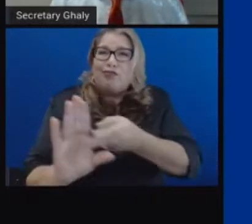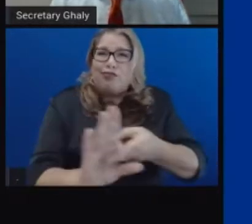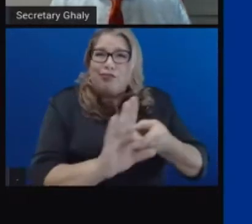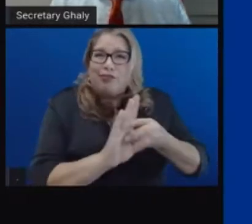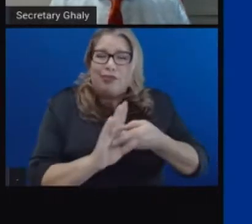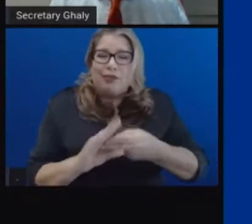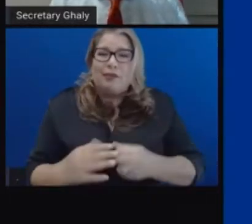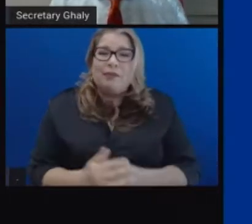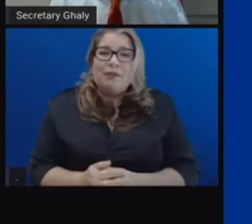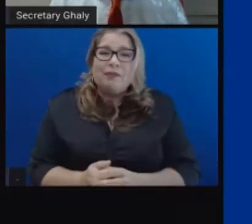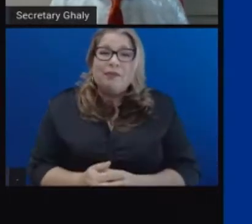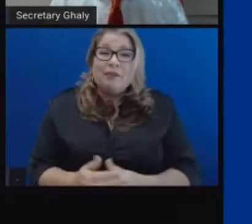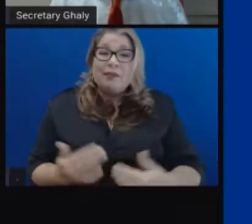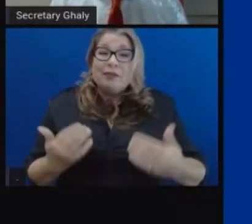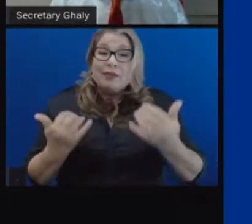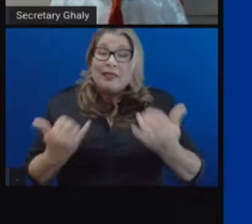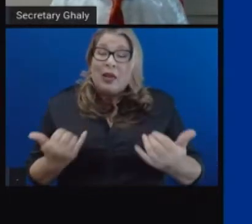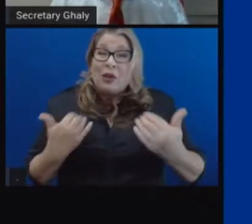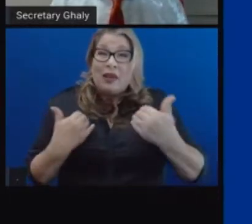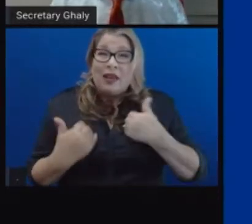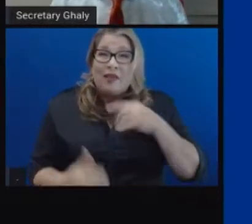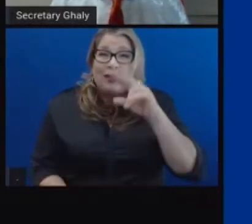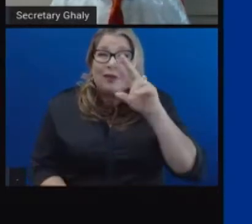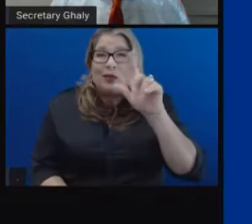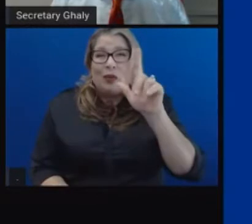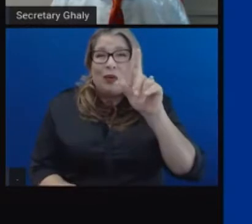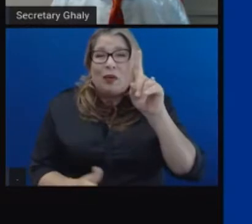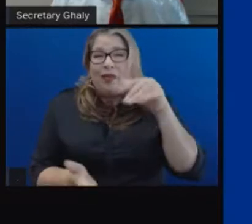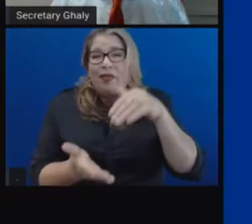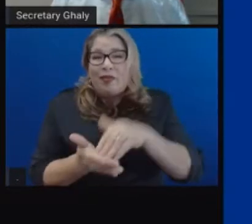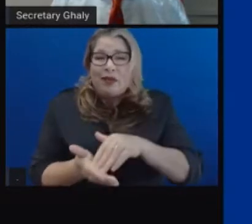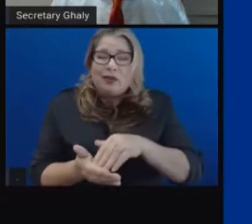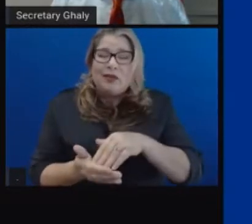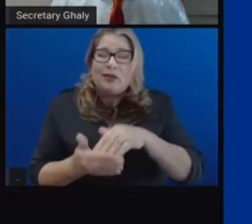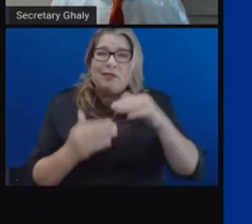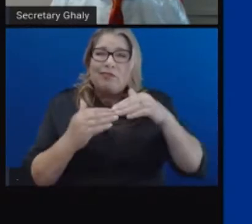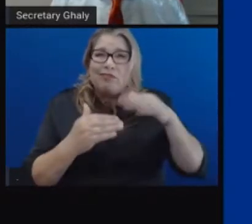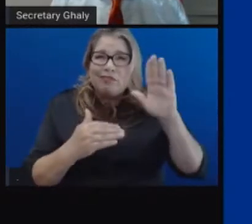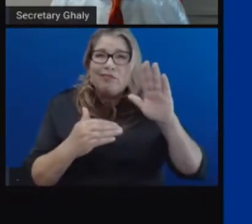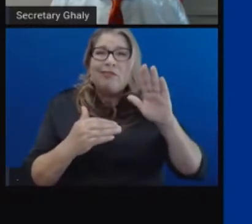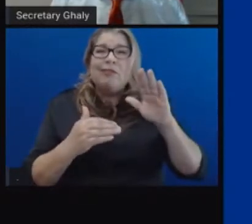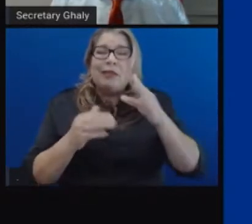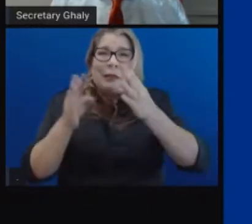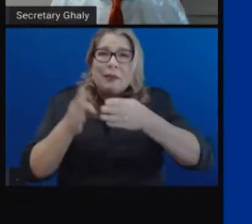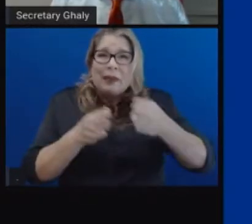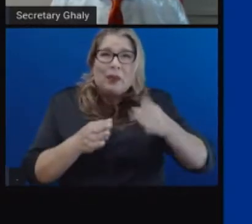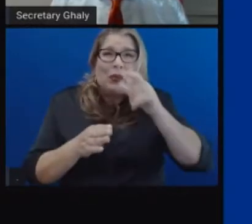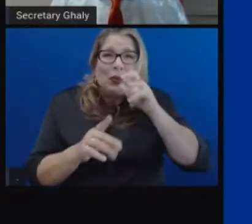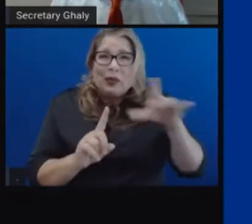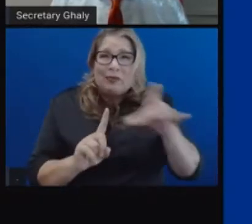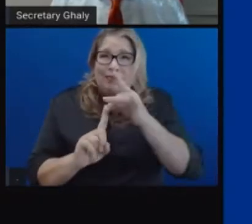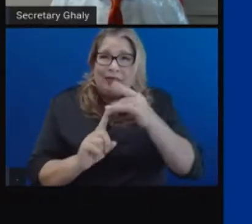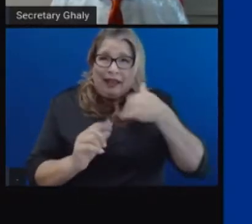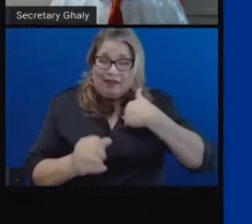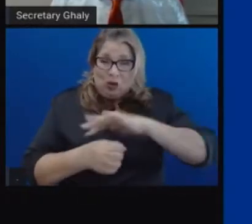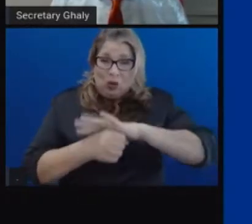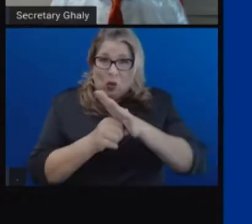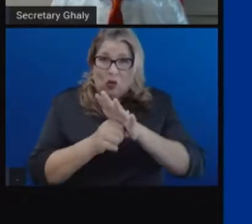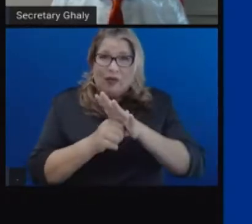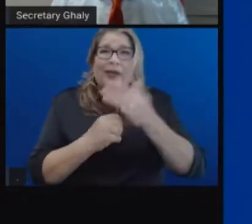21,747 individuals with COVID currently hospitalized in California's hospitals. That represents